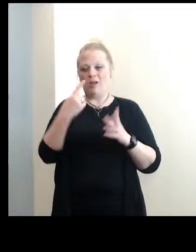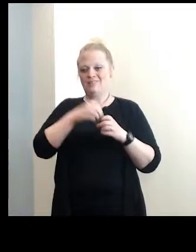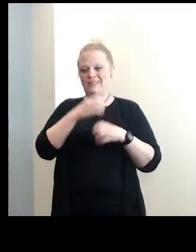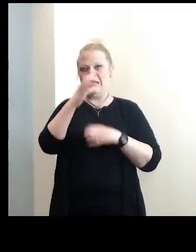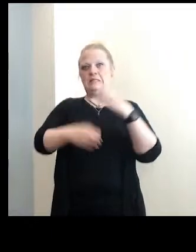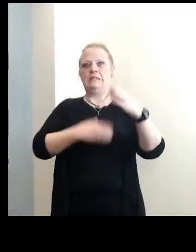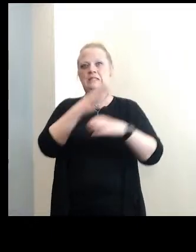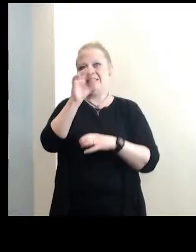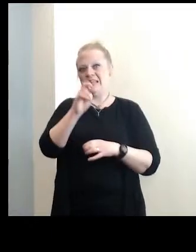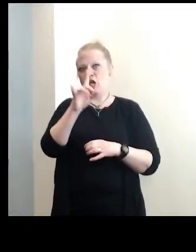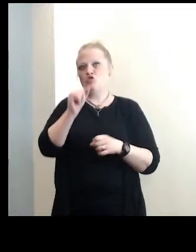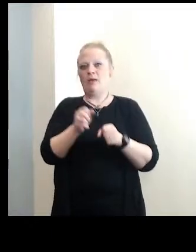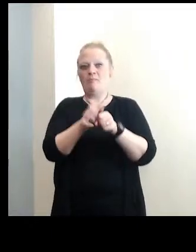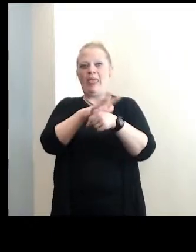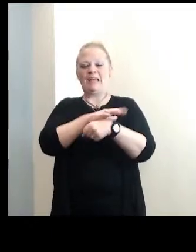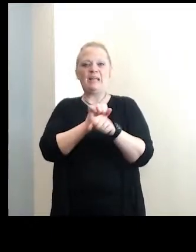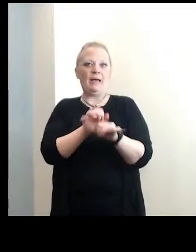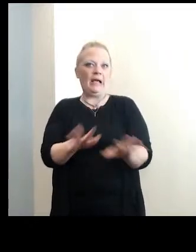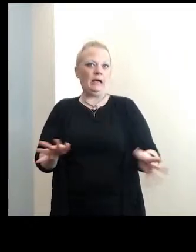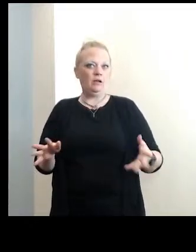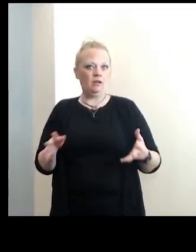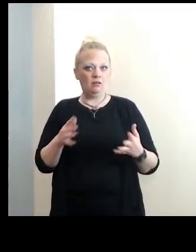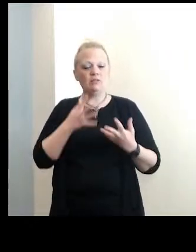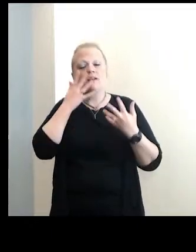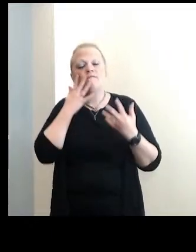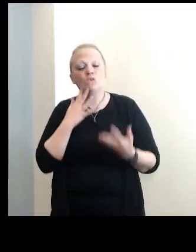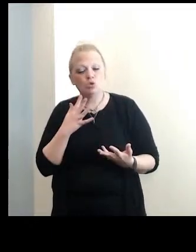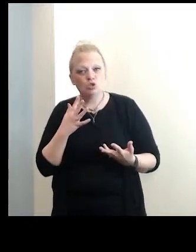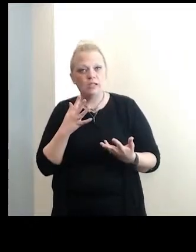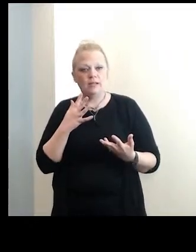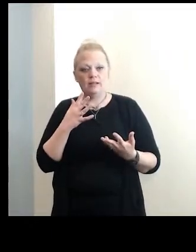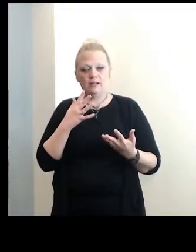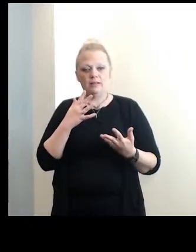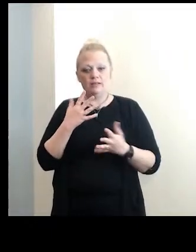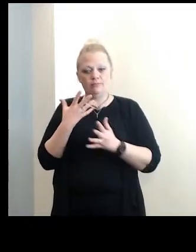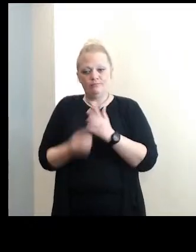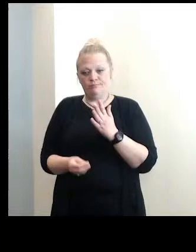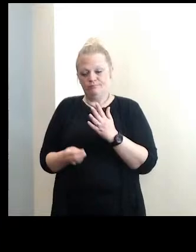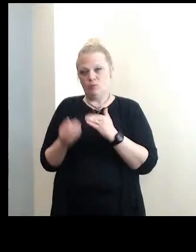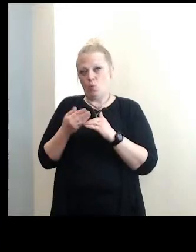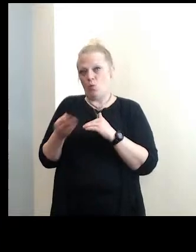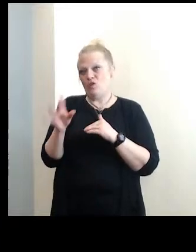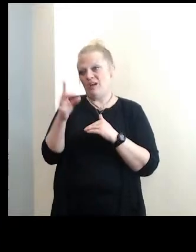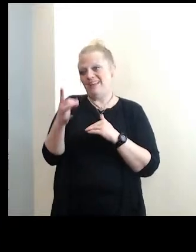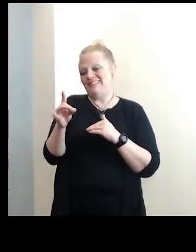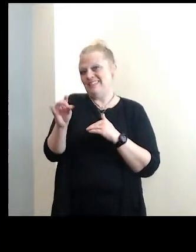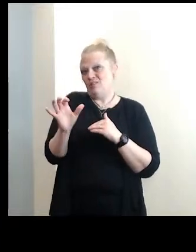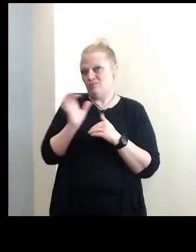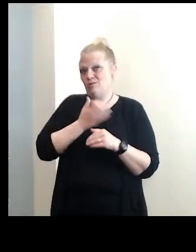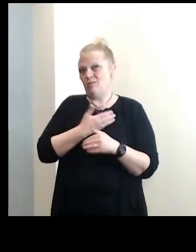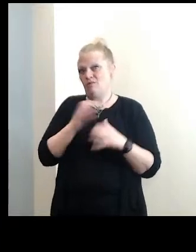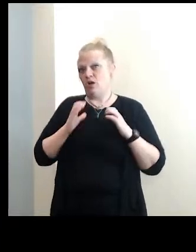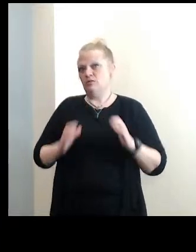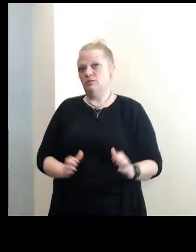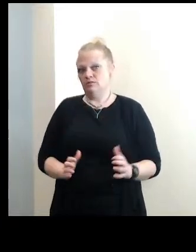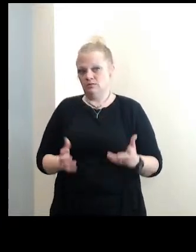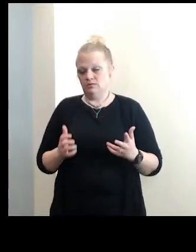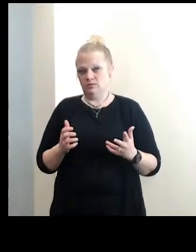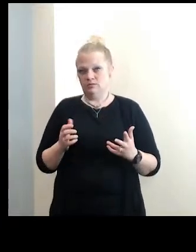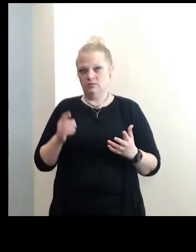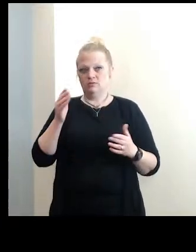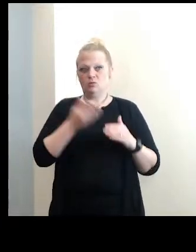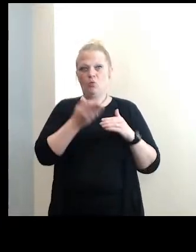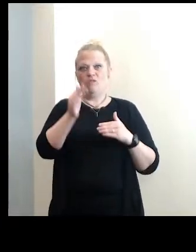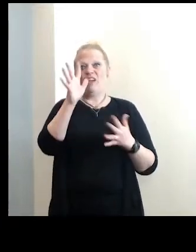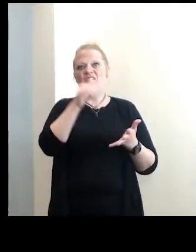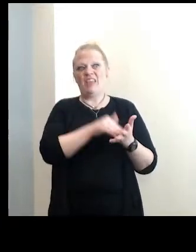once-in-a-century pandemic that unfortunately took over 1,800 of our fellow citizens, more than 500,000 of